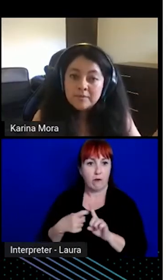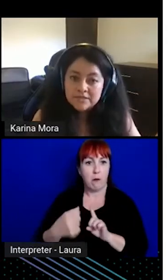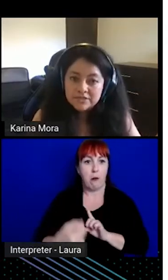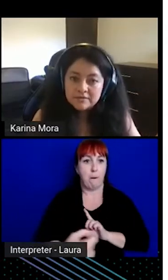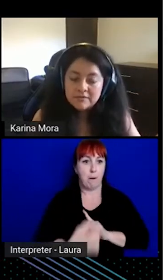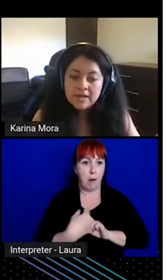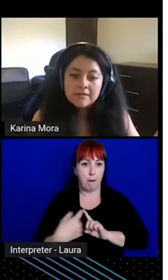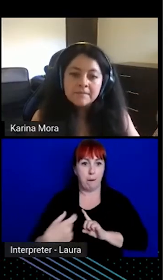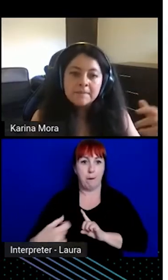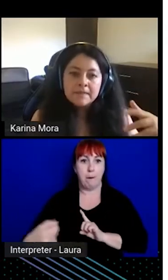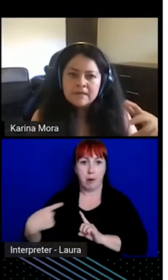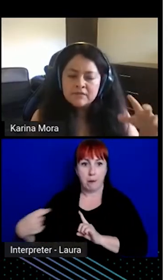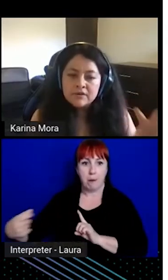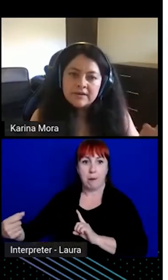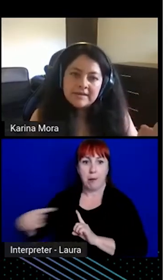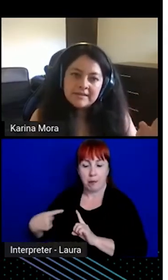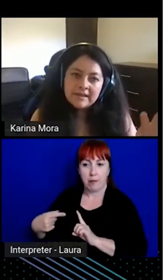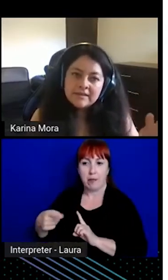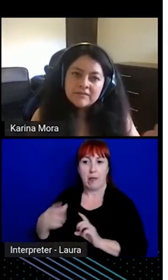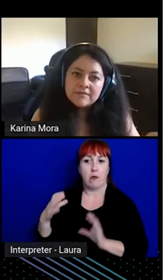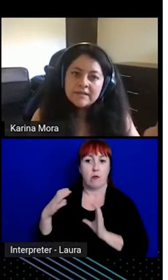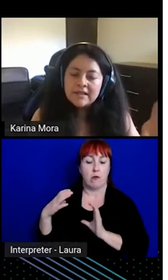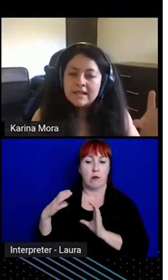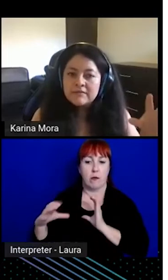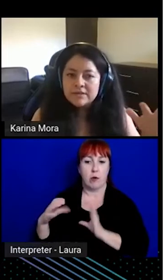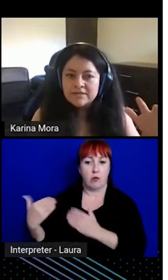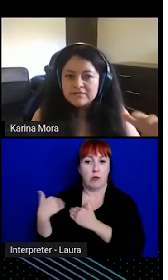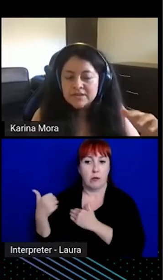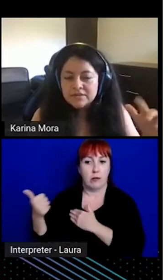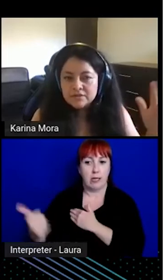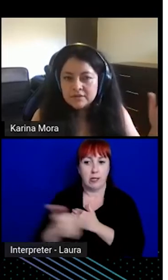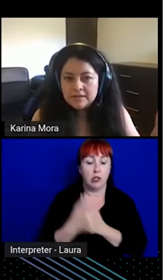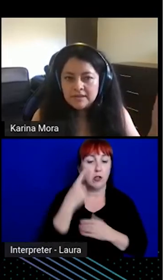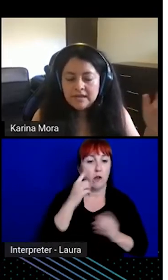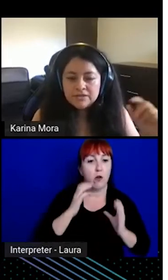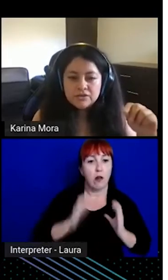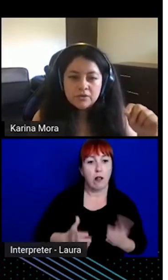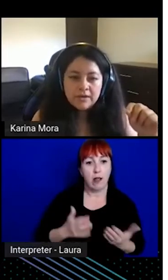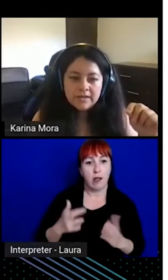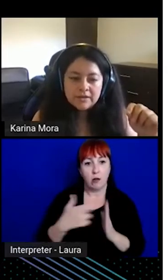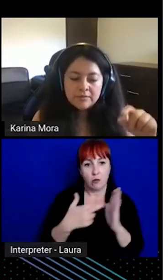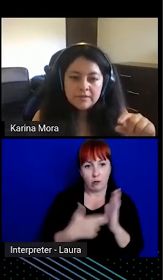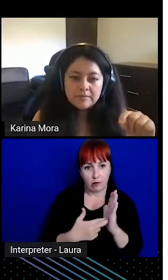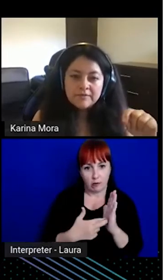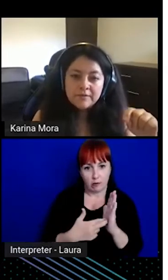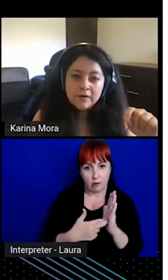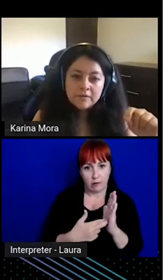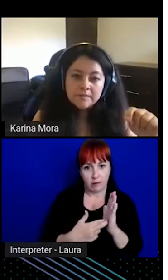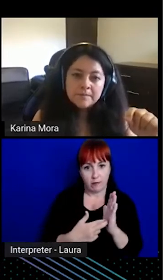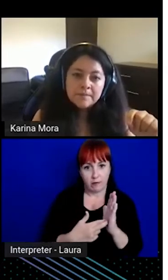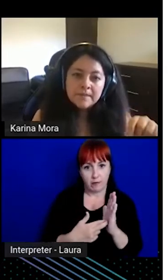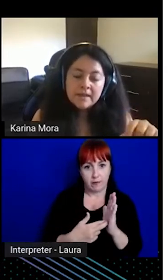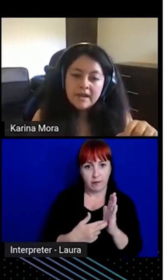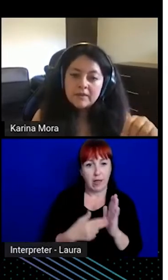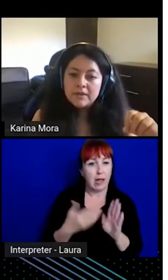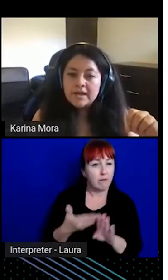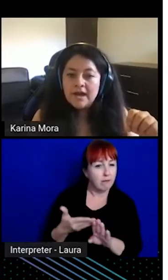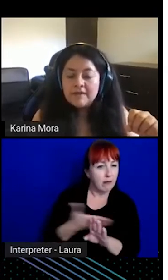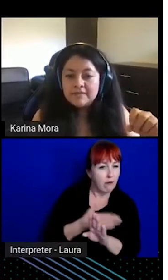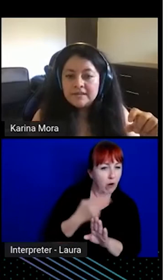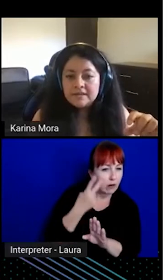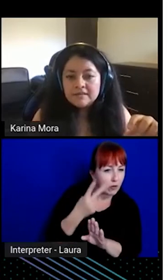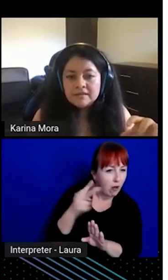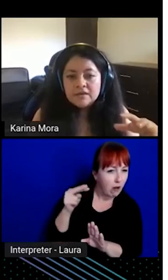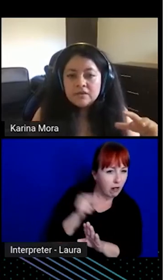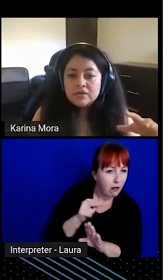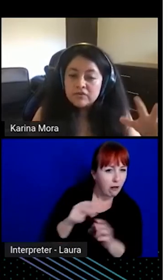are publishing, right? So in the case of the client registration that I showed a little bit before, I will